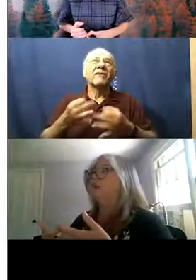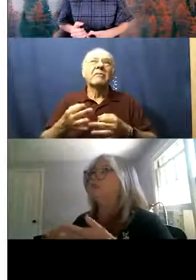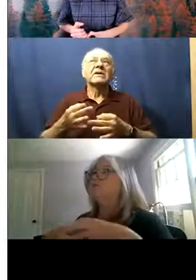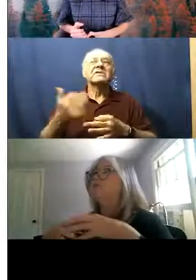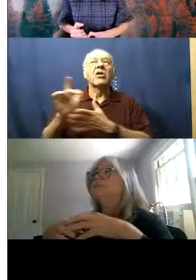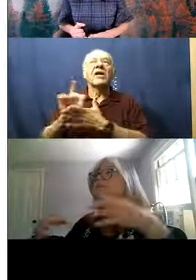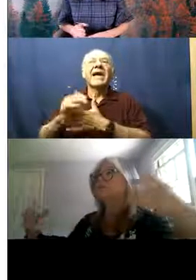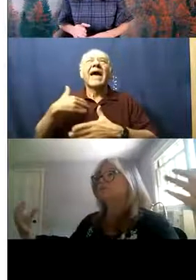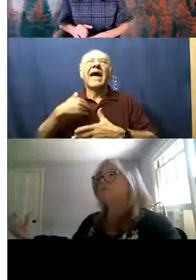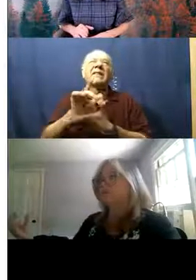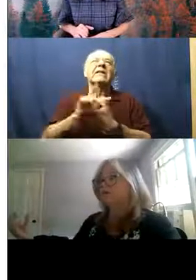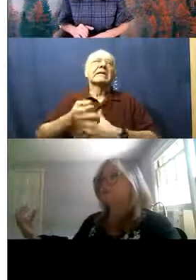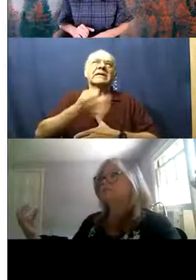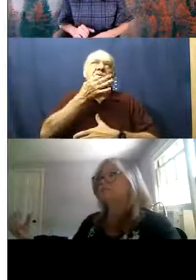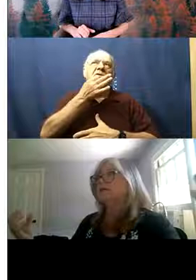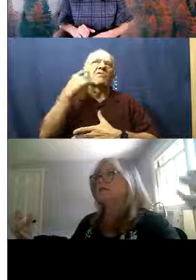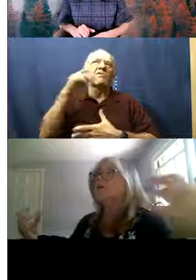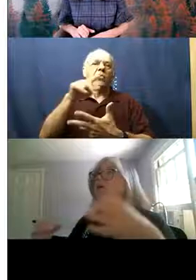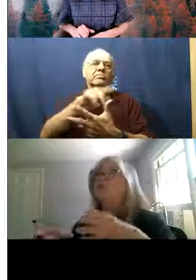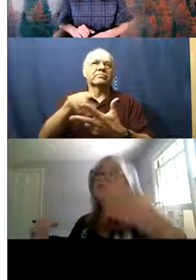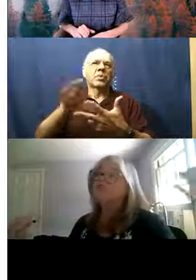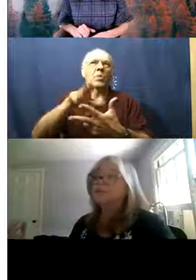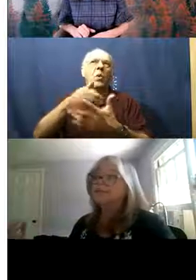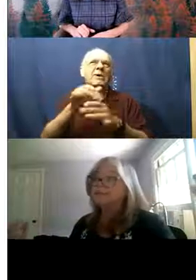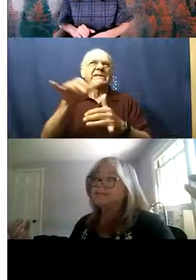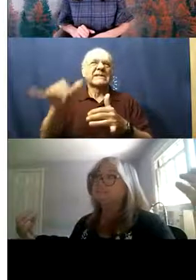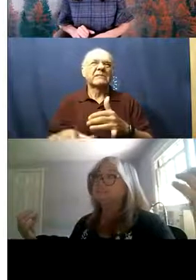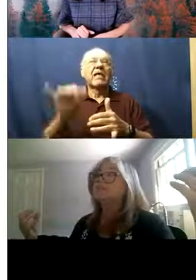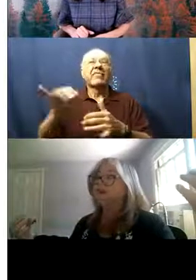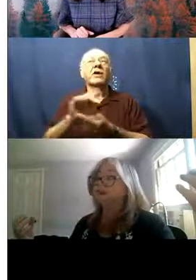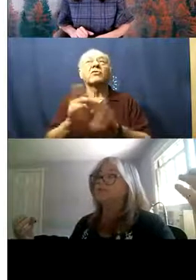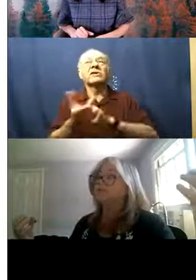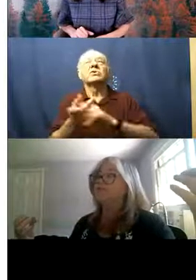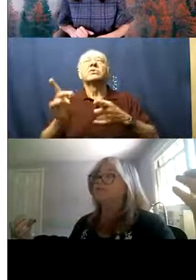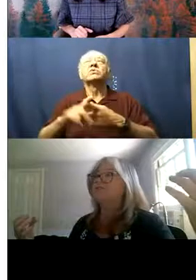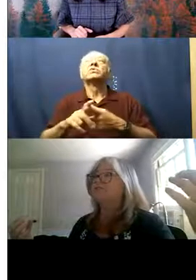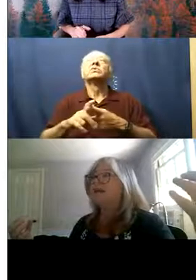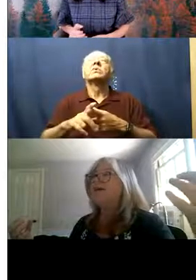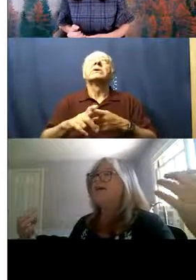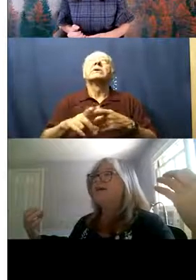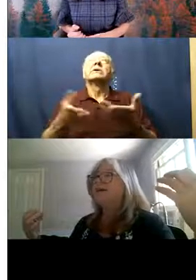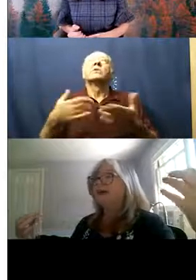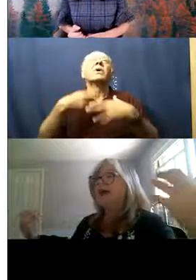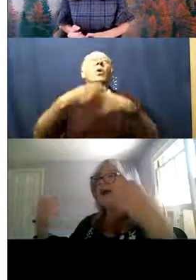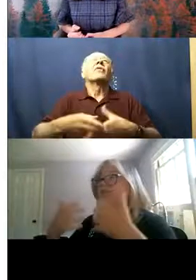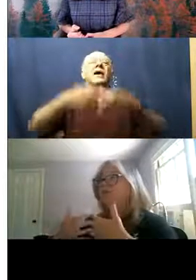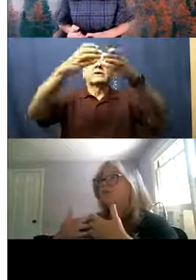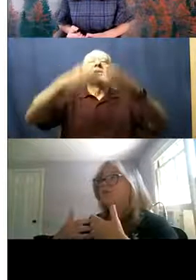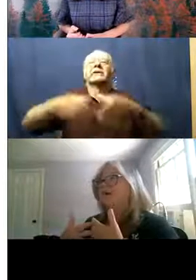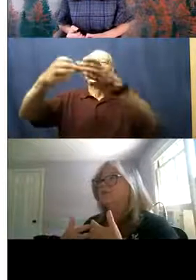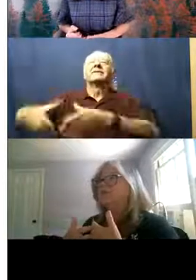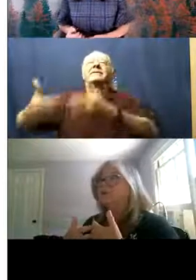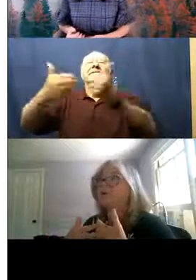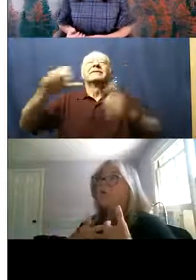have legal expertise across all of these systems, which translates into silos in New Jersey, right? And how